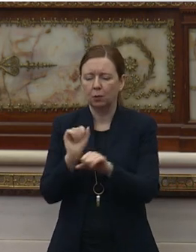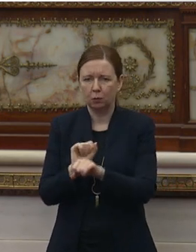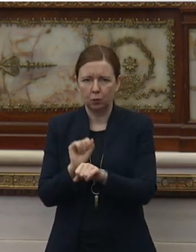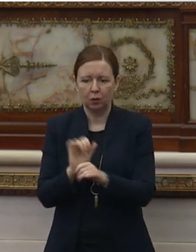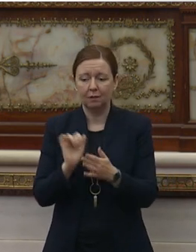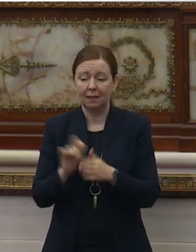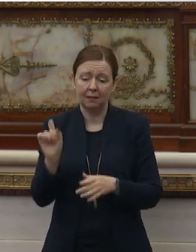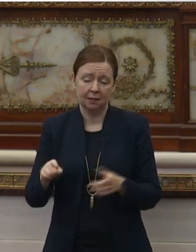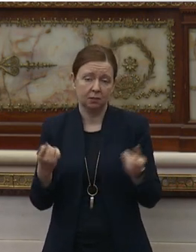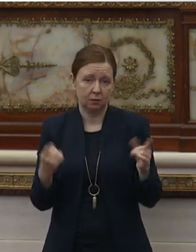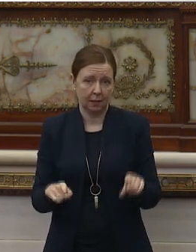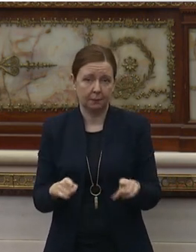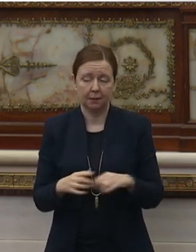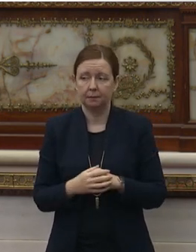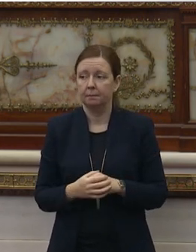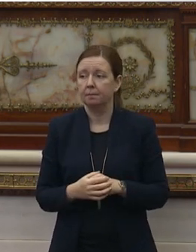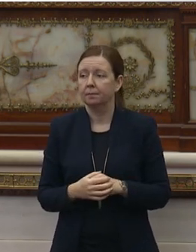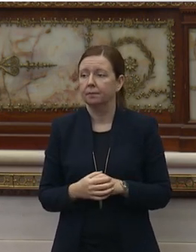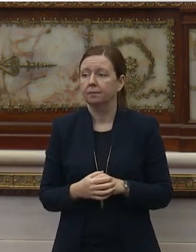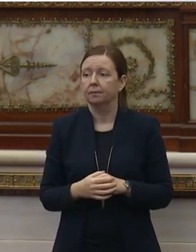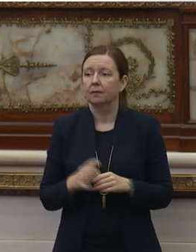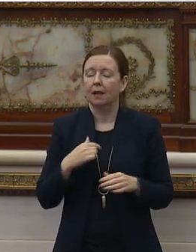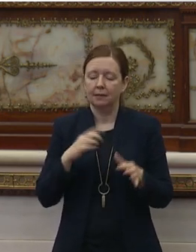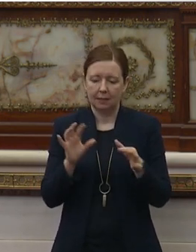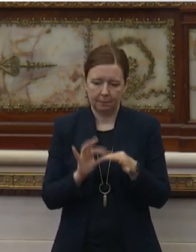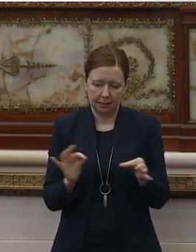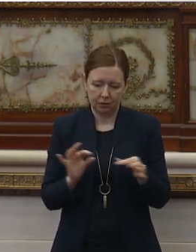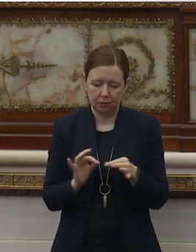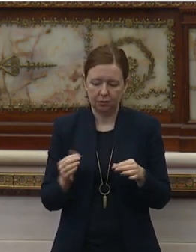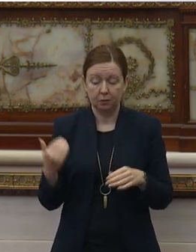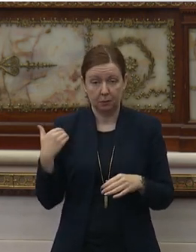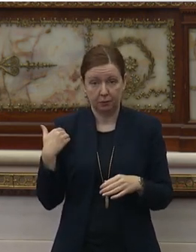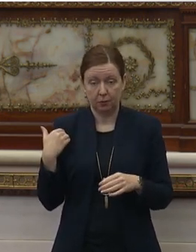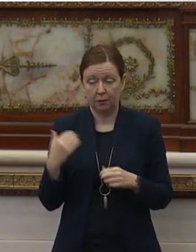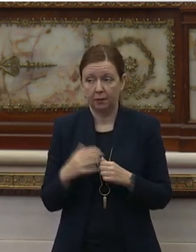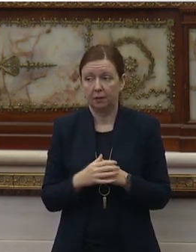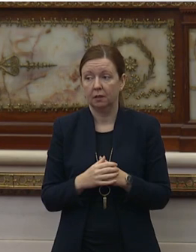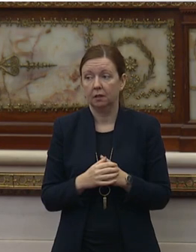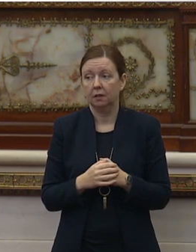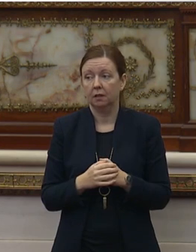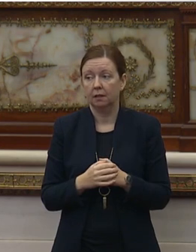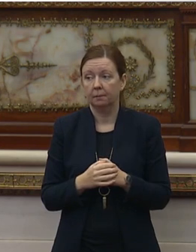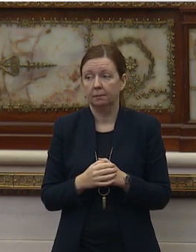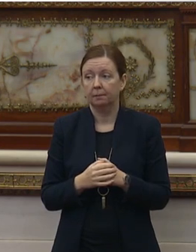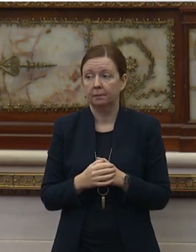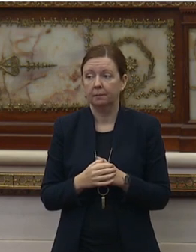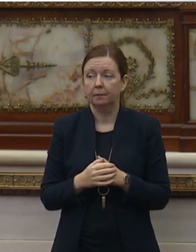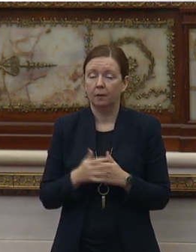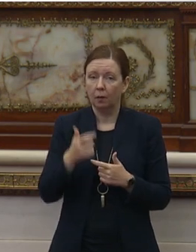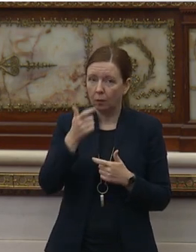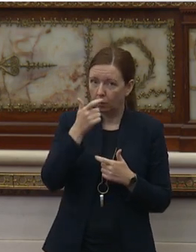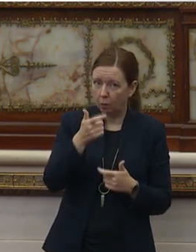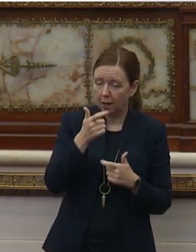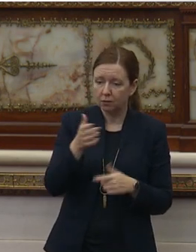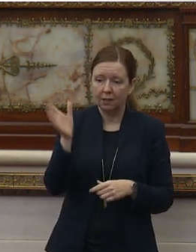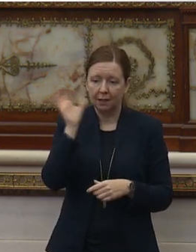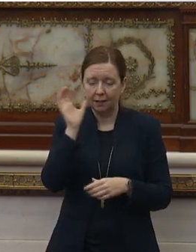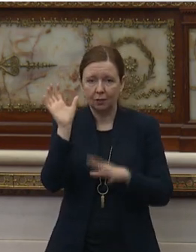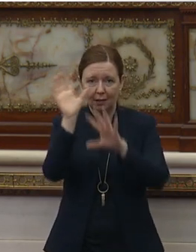that needs to be done. And as I mentioned earlier, watching and hearing